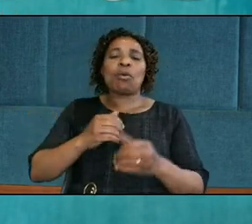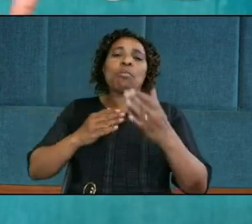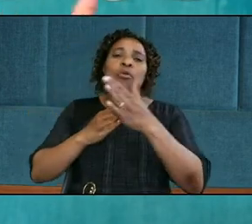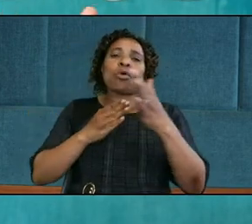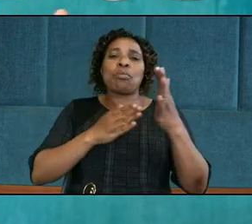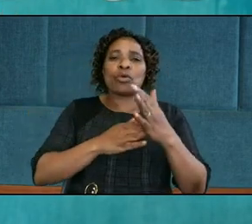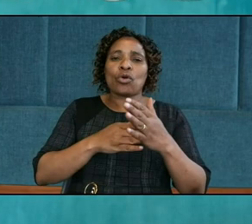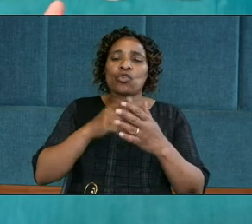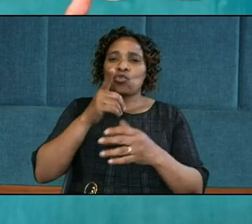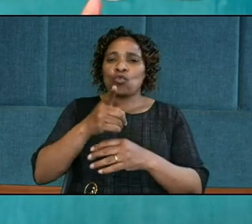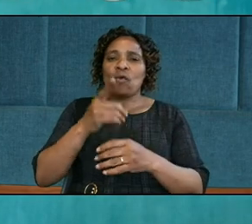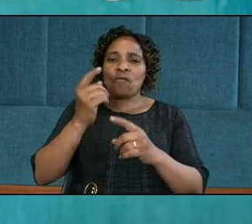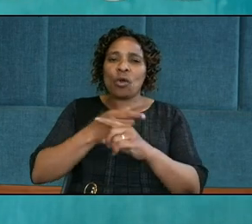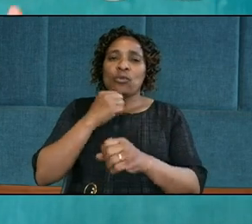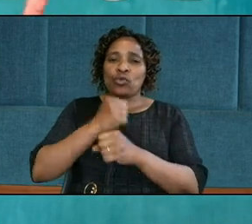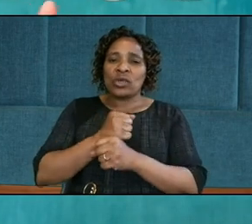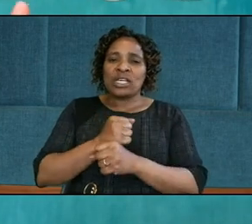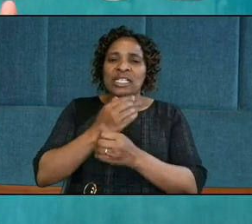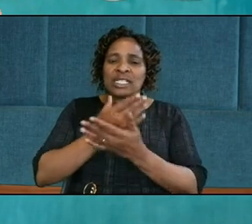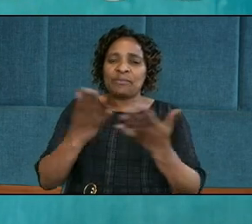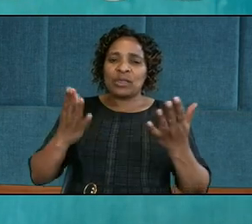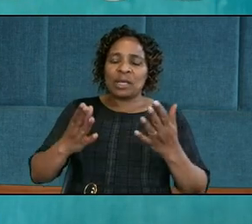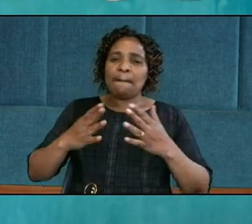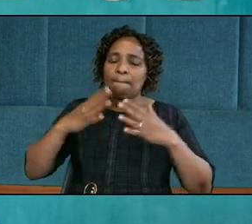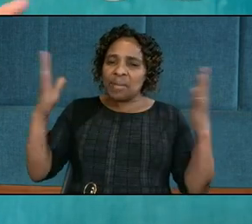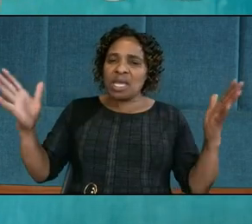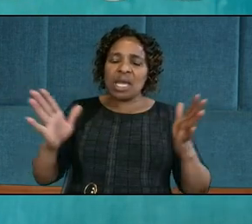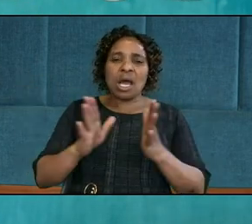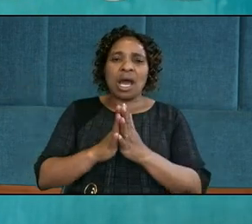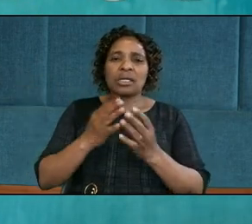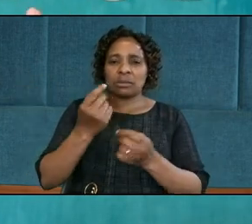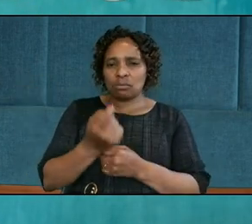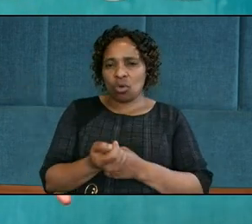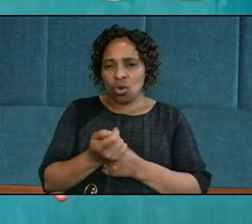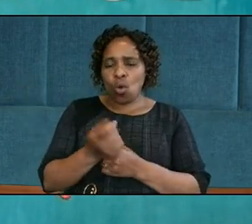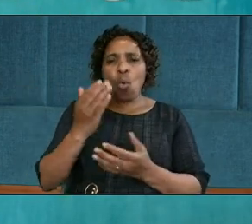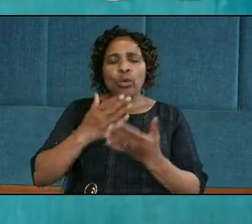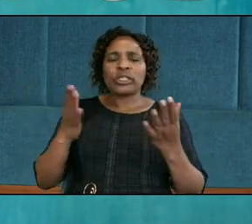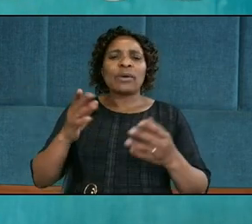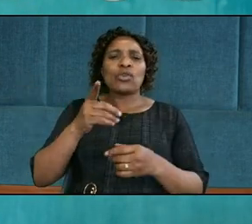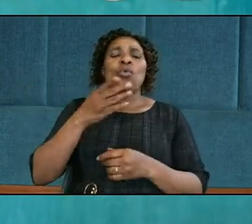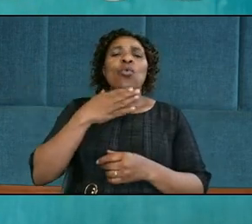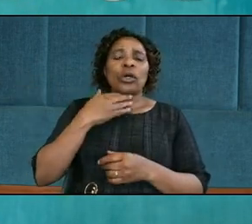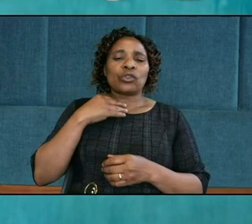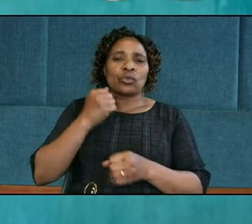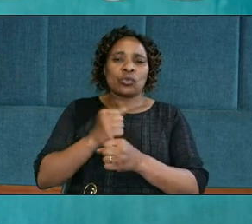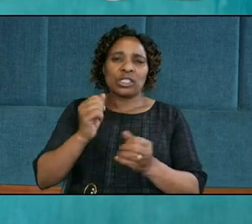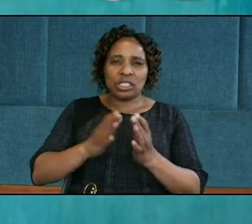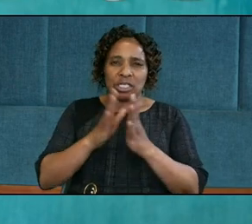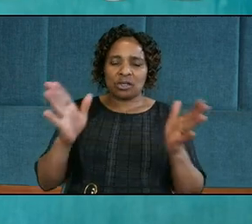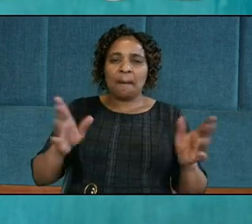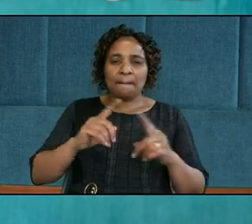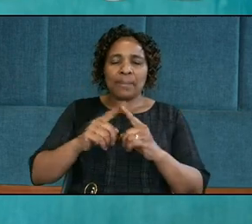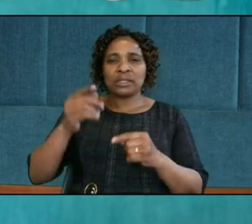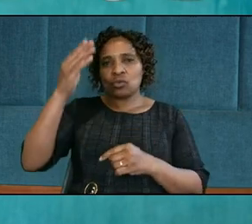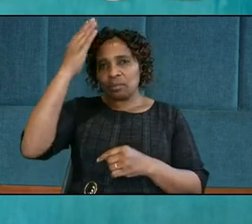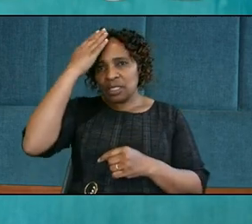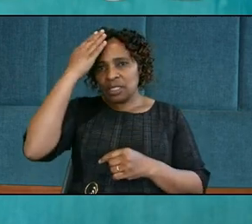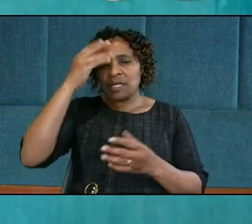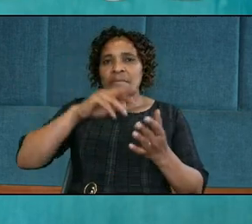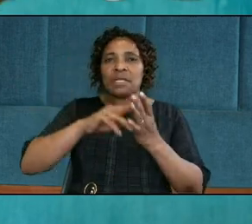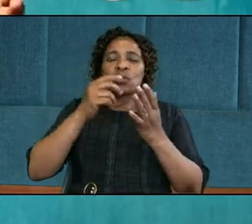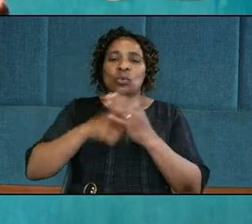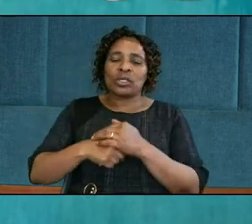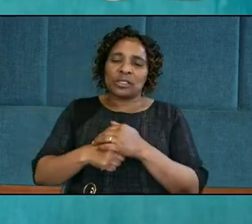doing anything big, anything small, anything, just whatever you want to do in general. But humility means